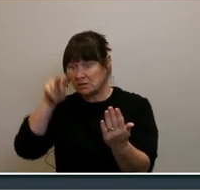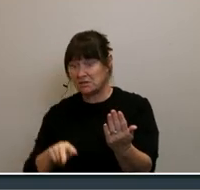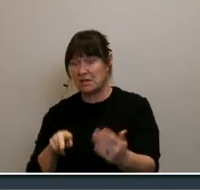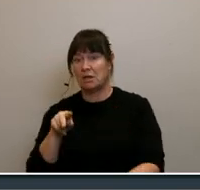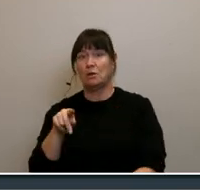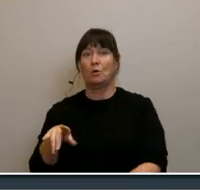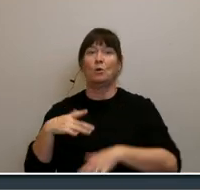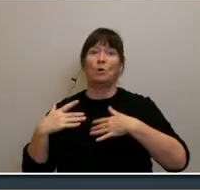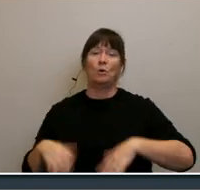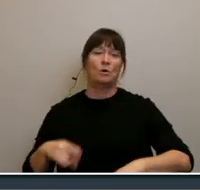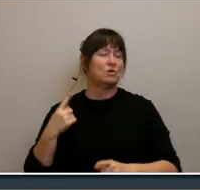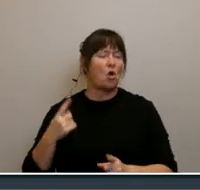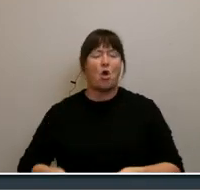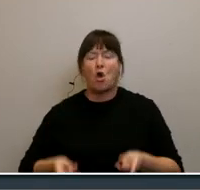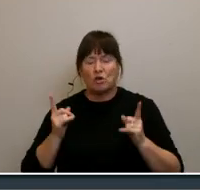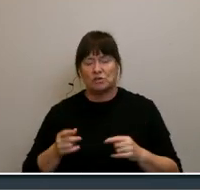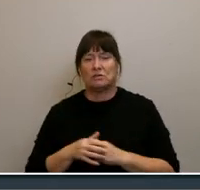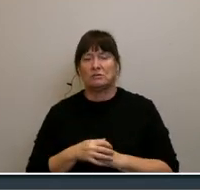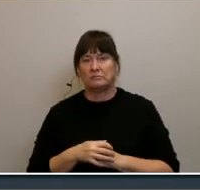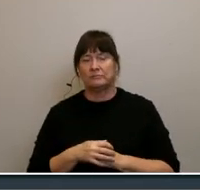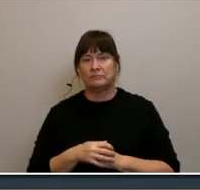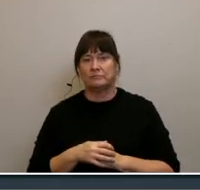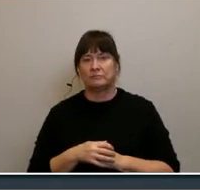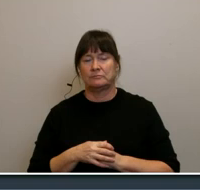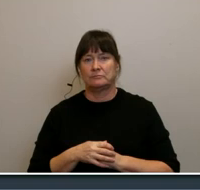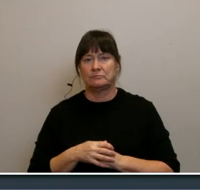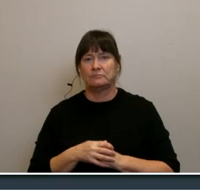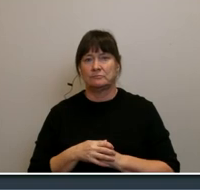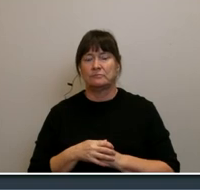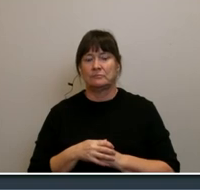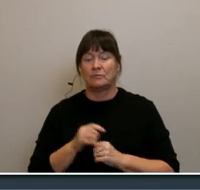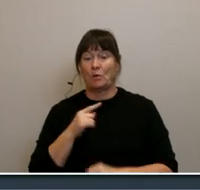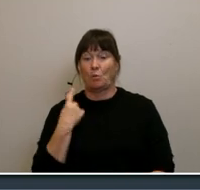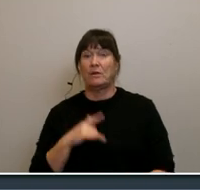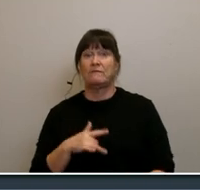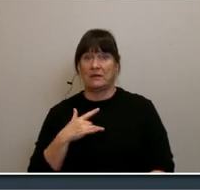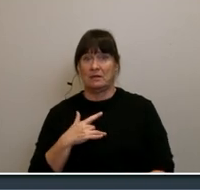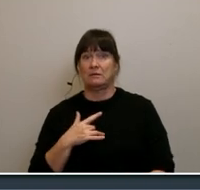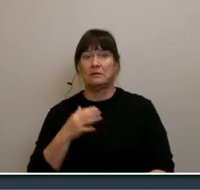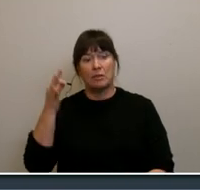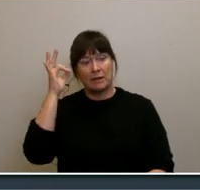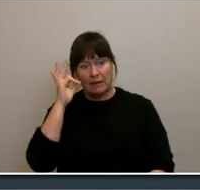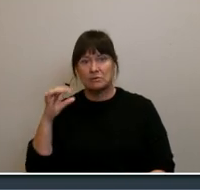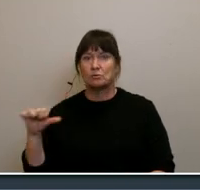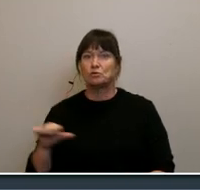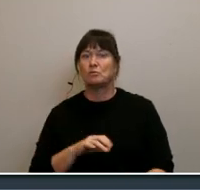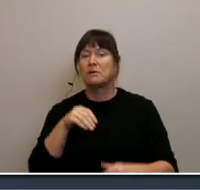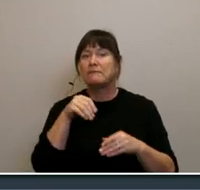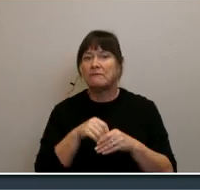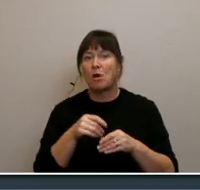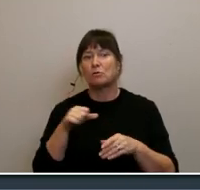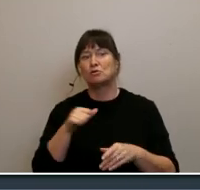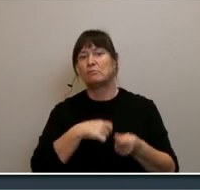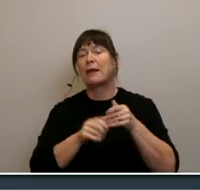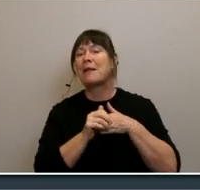the situation we all face, and we suggest there are many areas where council must have a role and give a lead, and